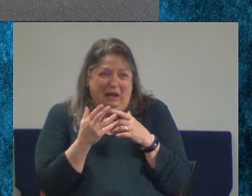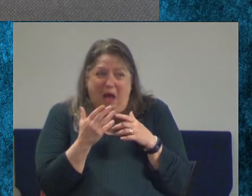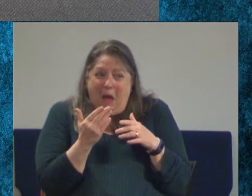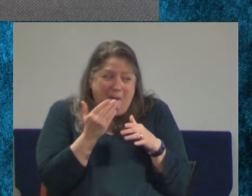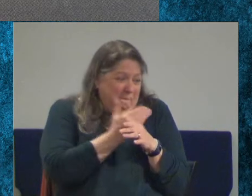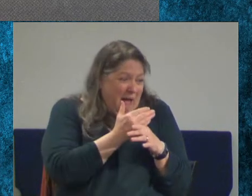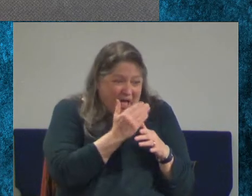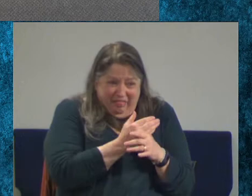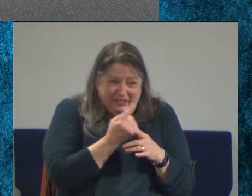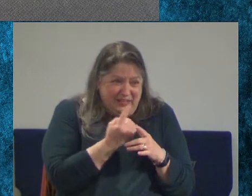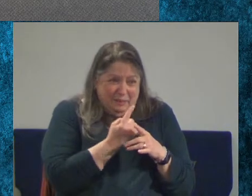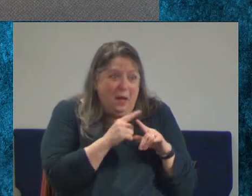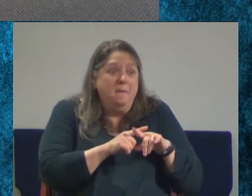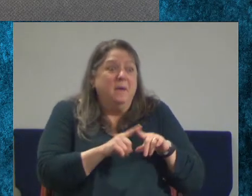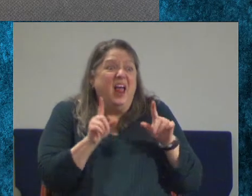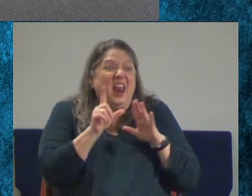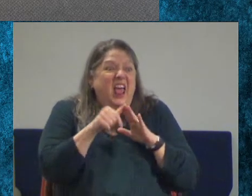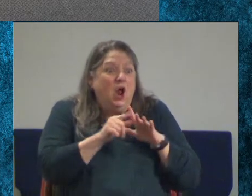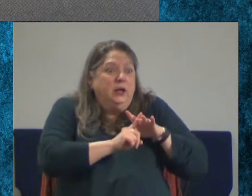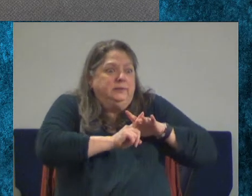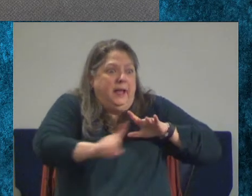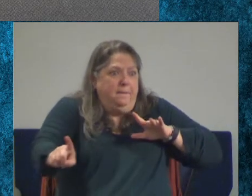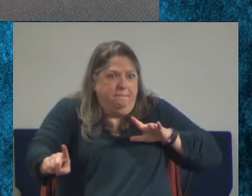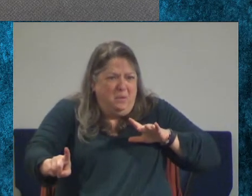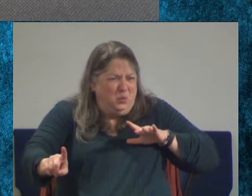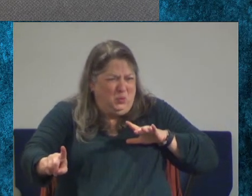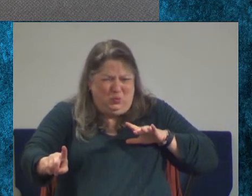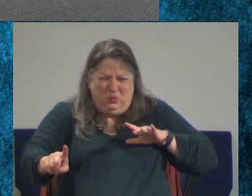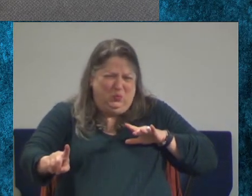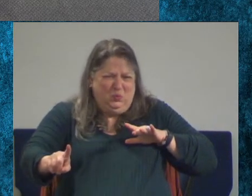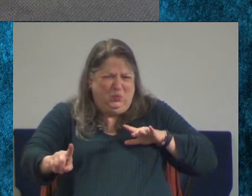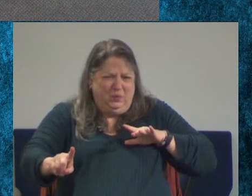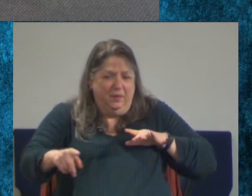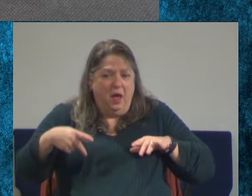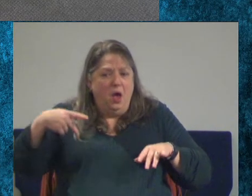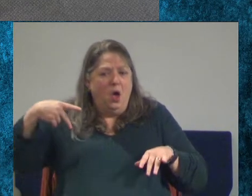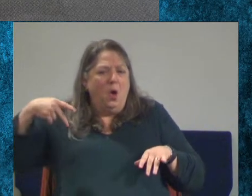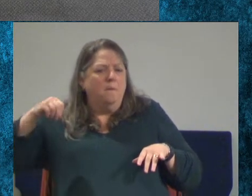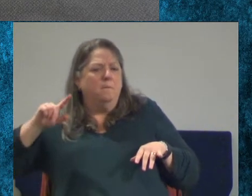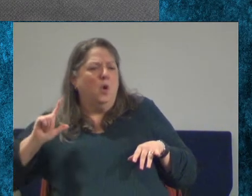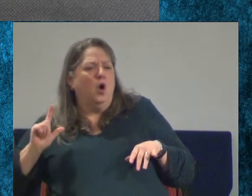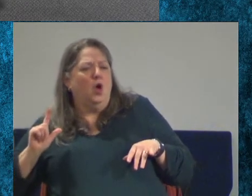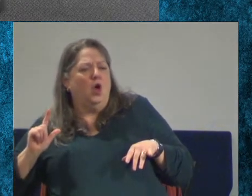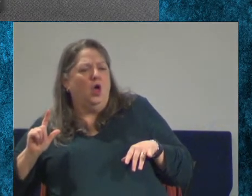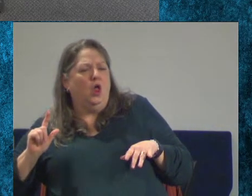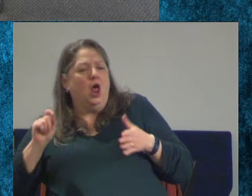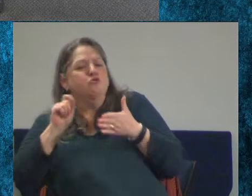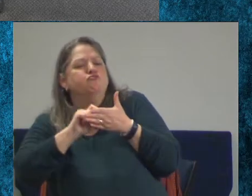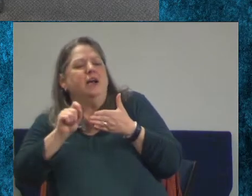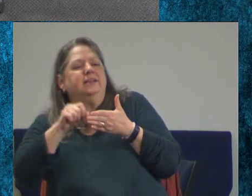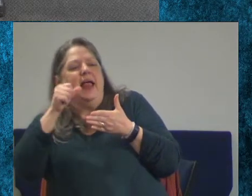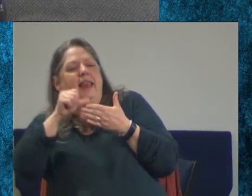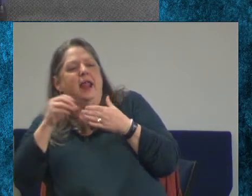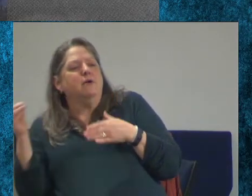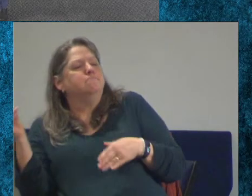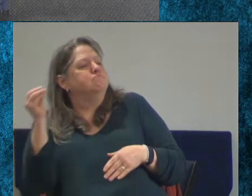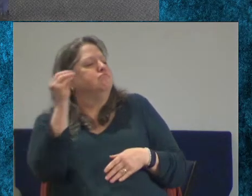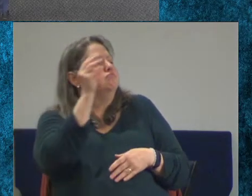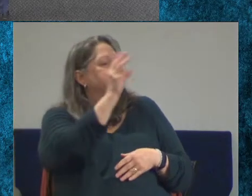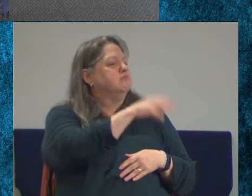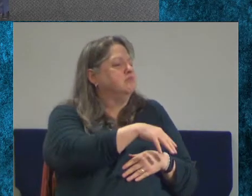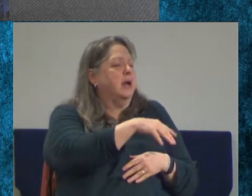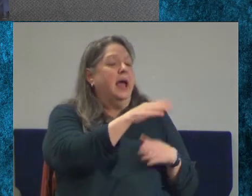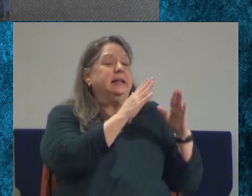from his master. And so Paul begins to address the people that are there. And then he says that he is